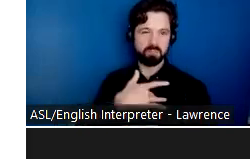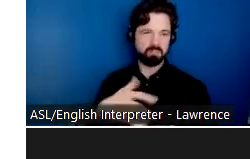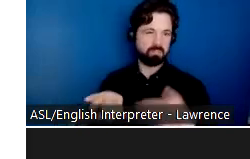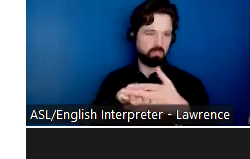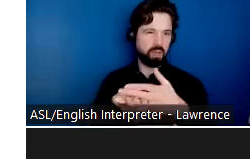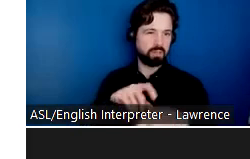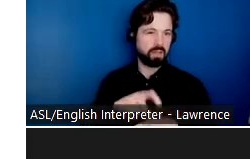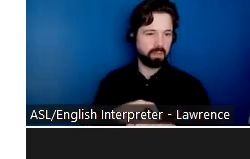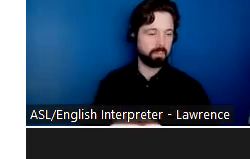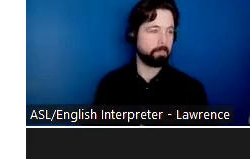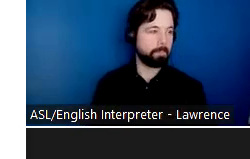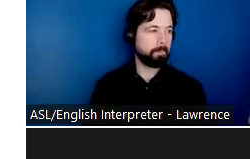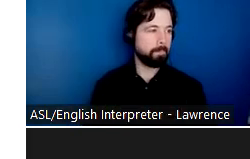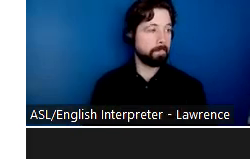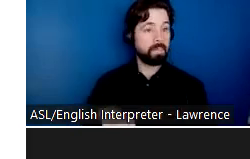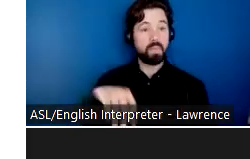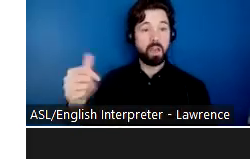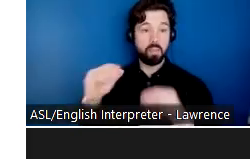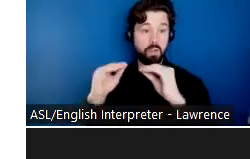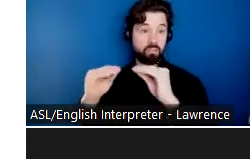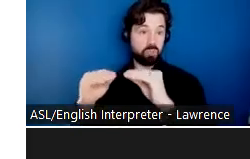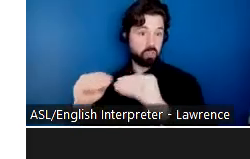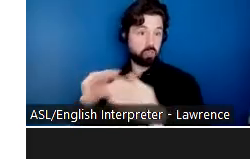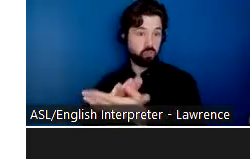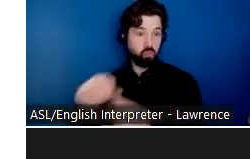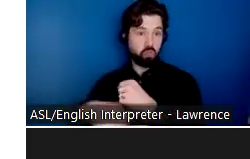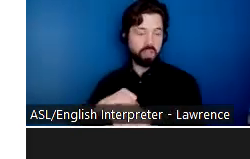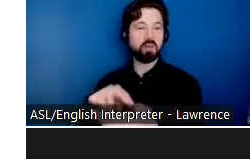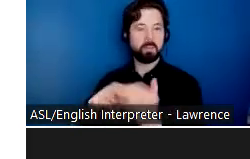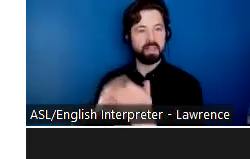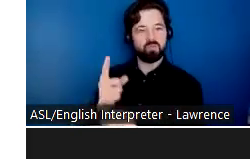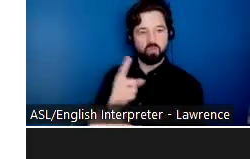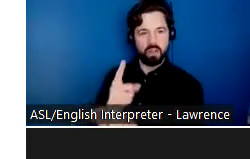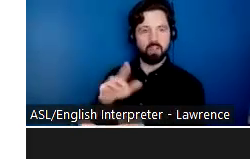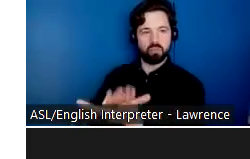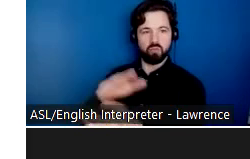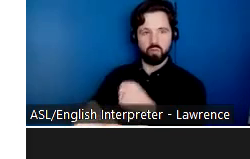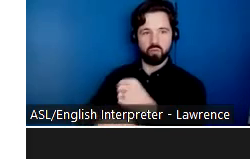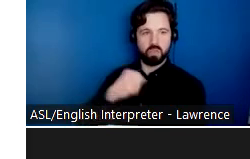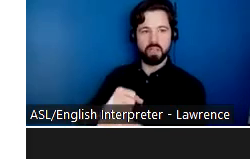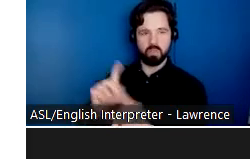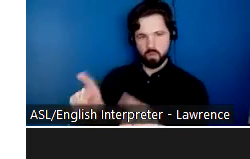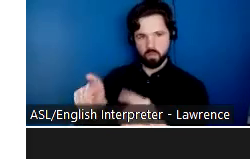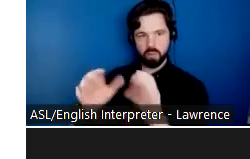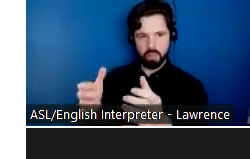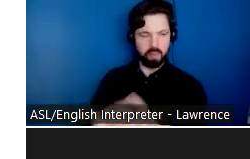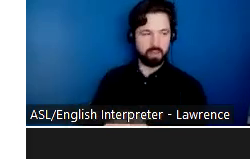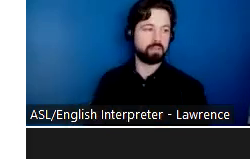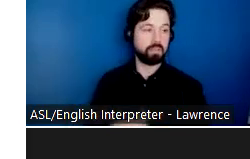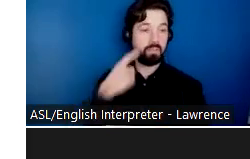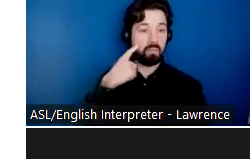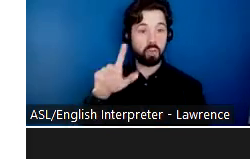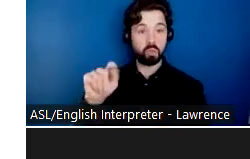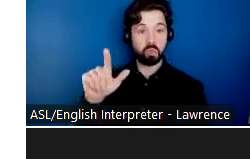instructional school year is the other months when children are normally attending class. For 2024, we refer to